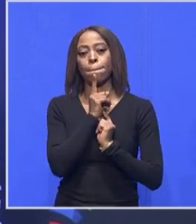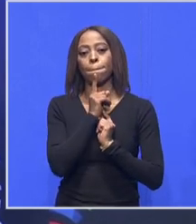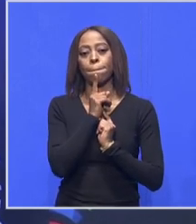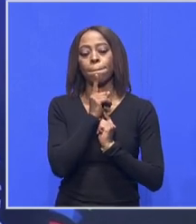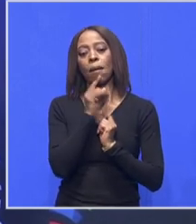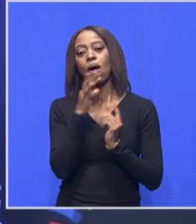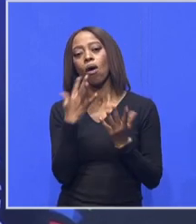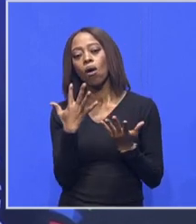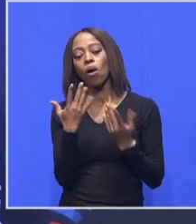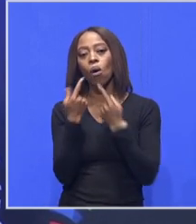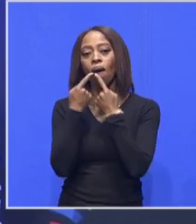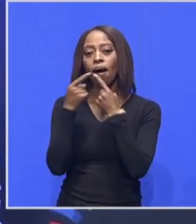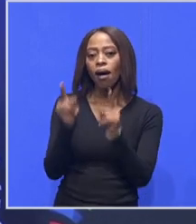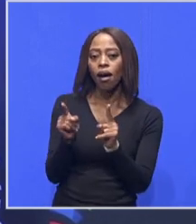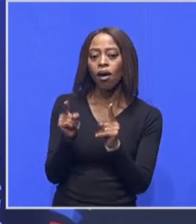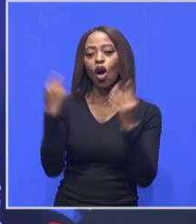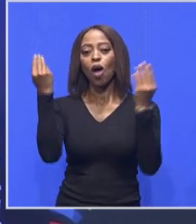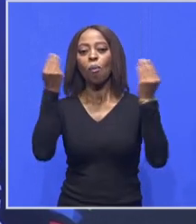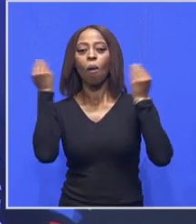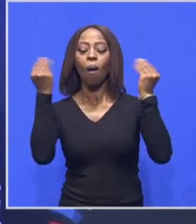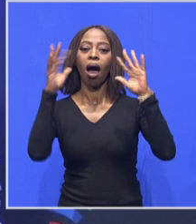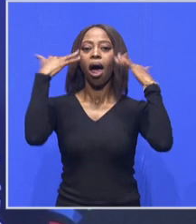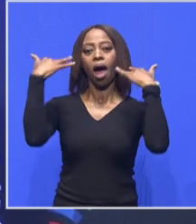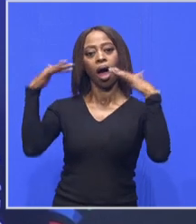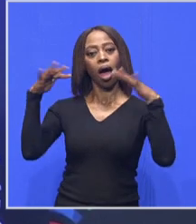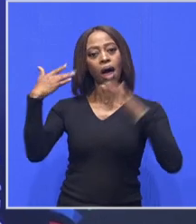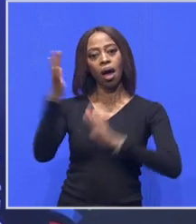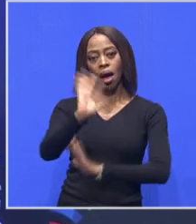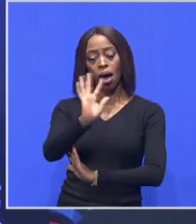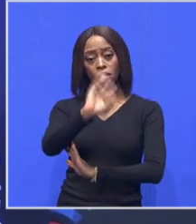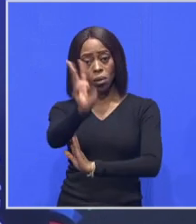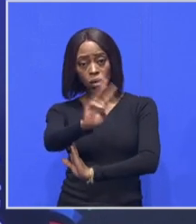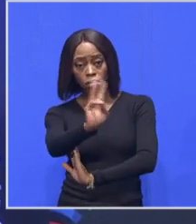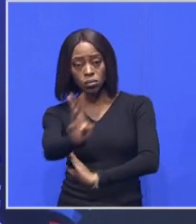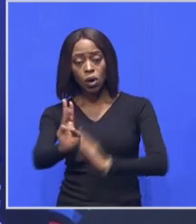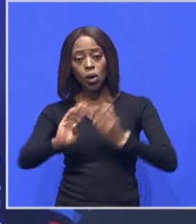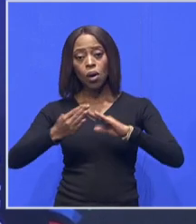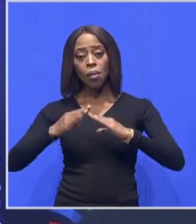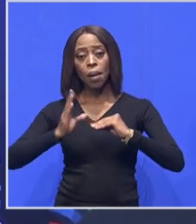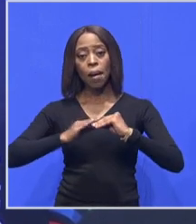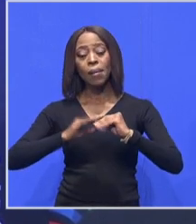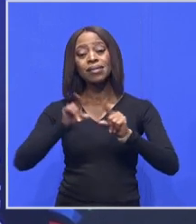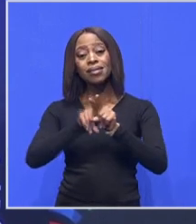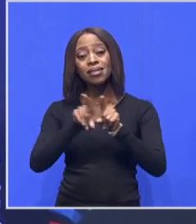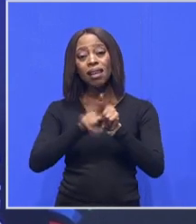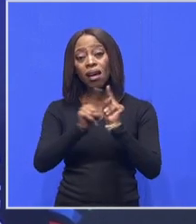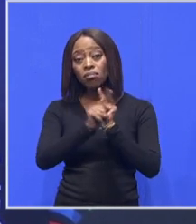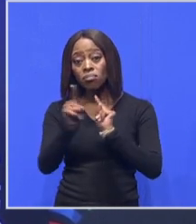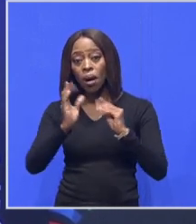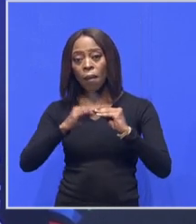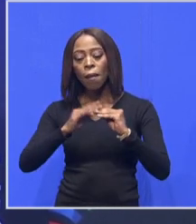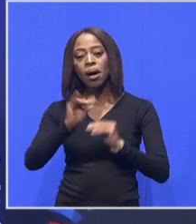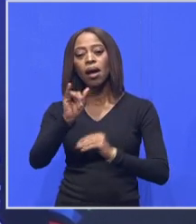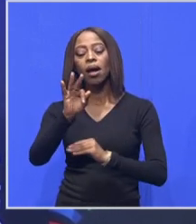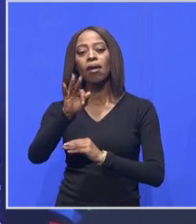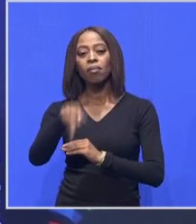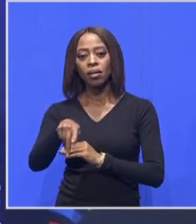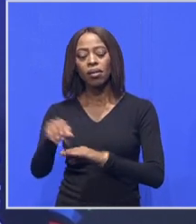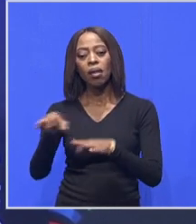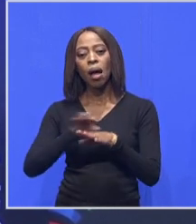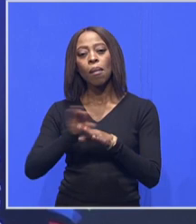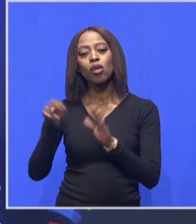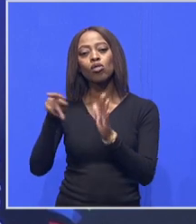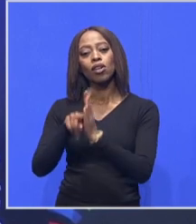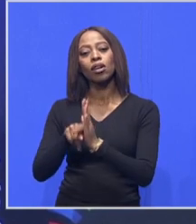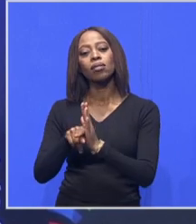of sensationalism. We issued it as a means to conscientize society and even those members of the IFP who may be at the center of the plot of killing the Secretary General,